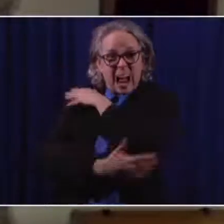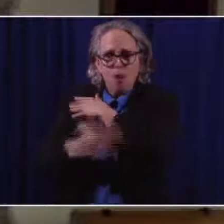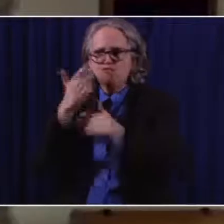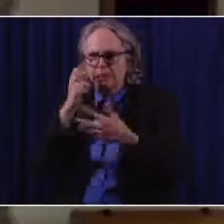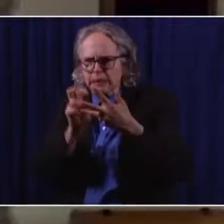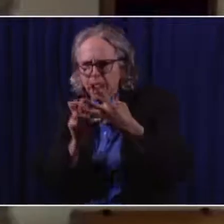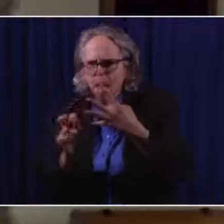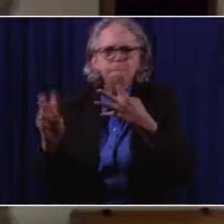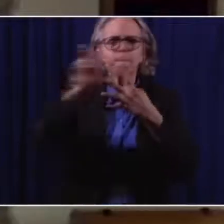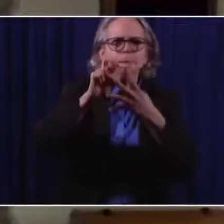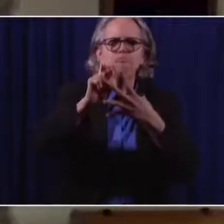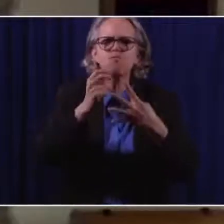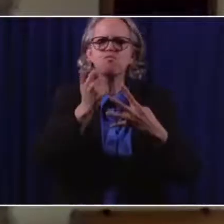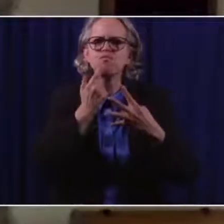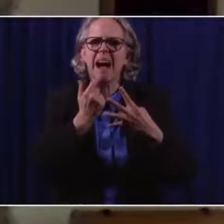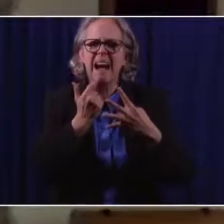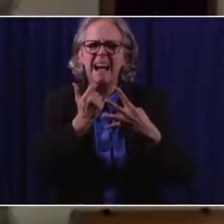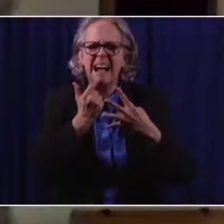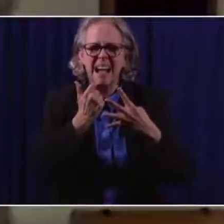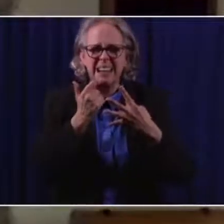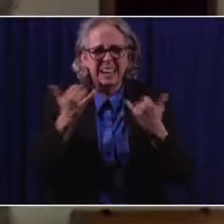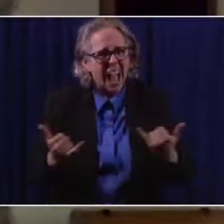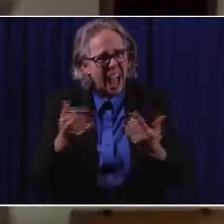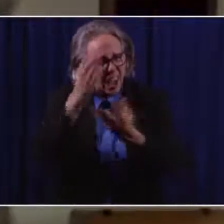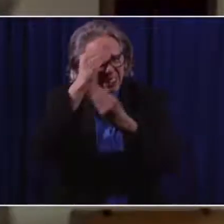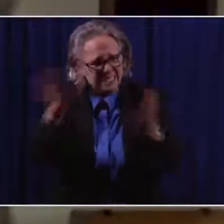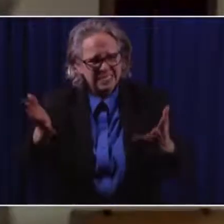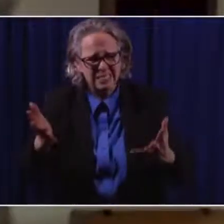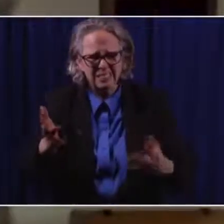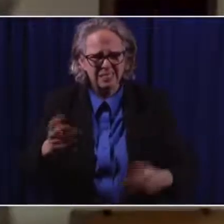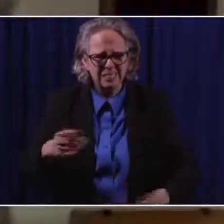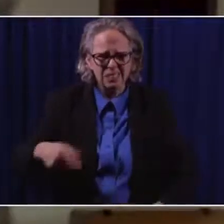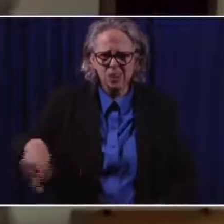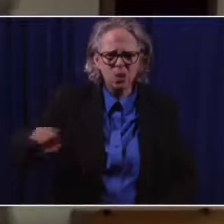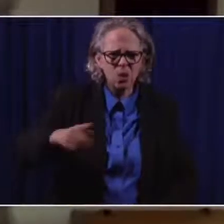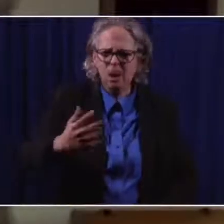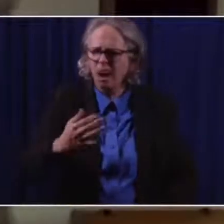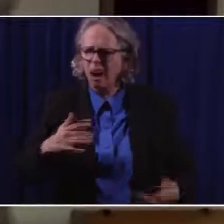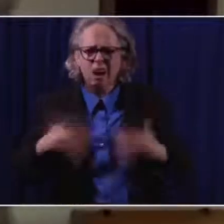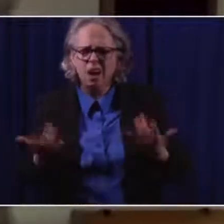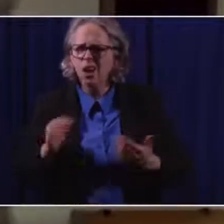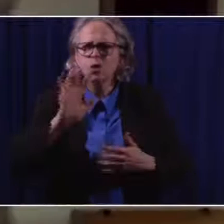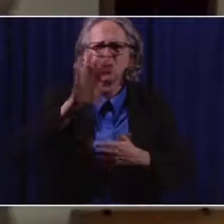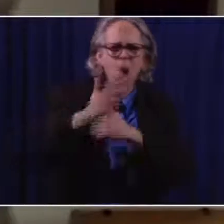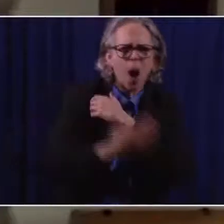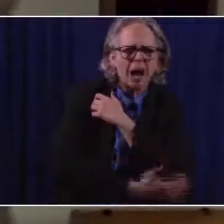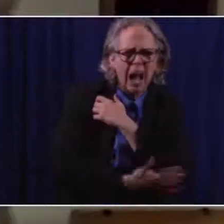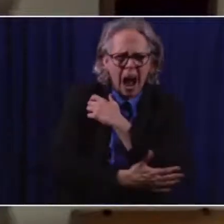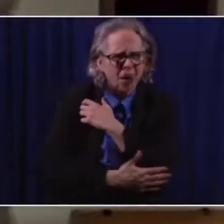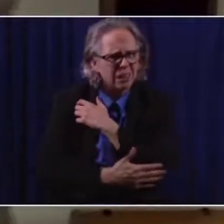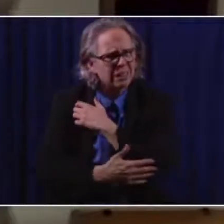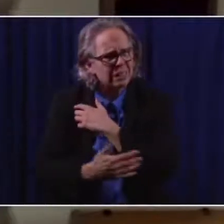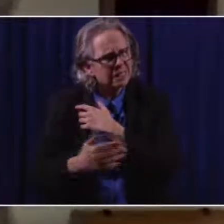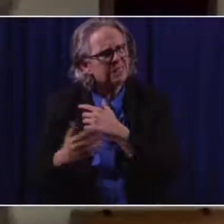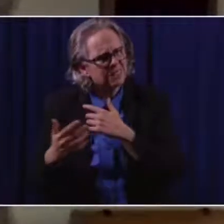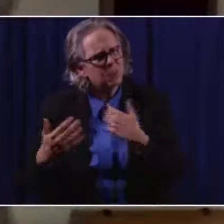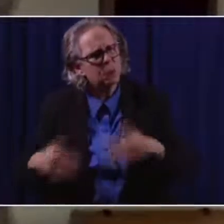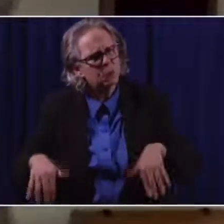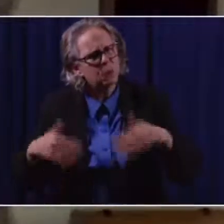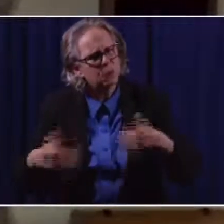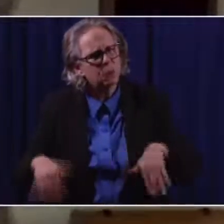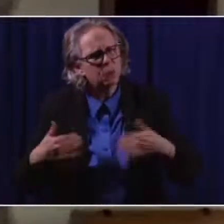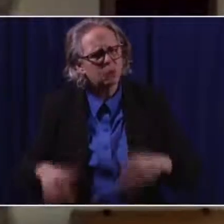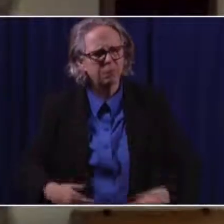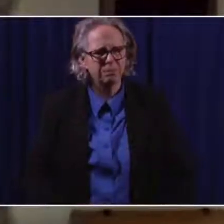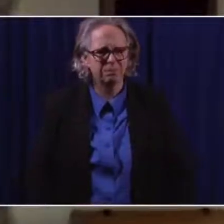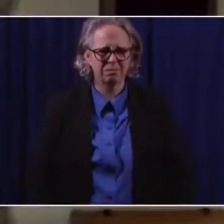are seeing in the data and what we're hearing from the health commissioners in regard to those counties. Almost to a person, our local health department officials